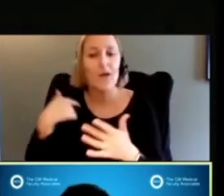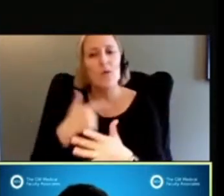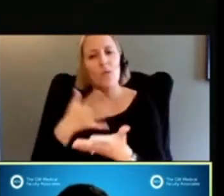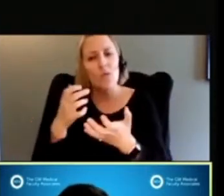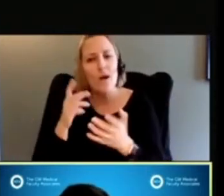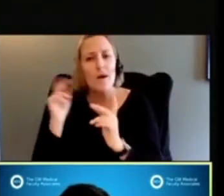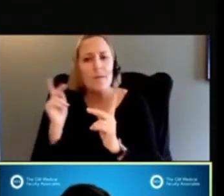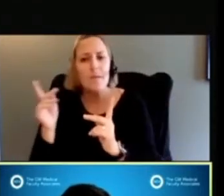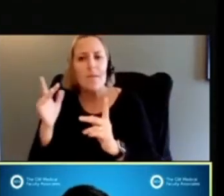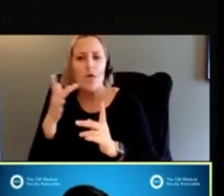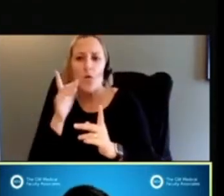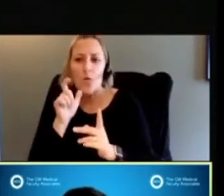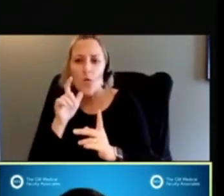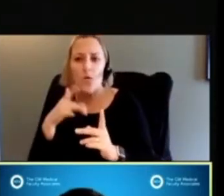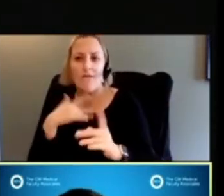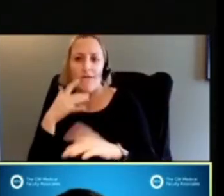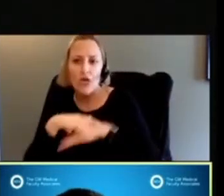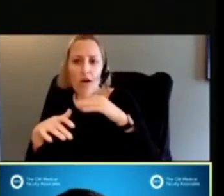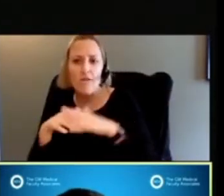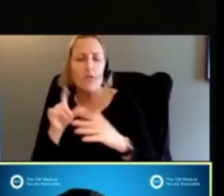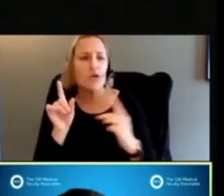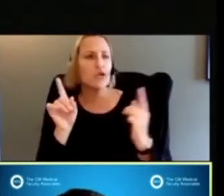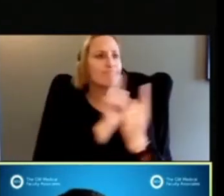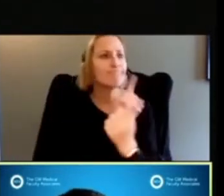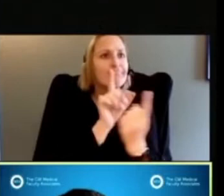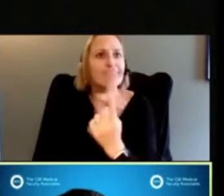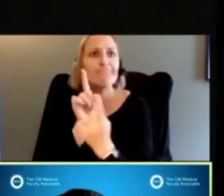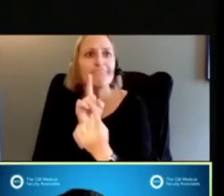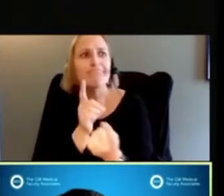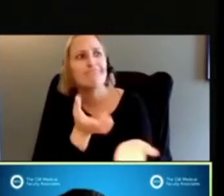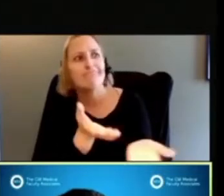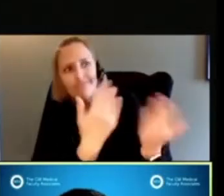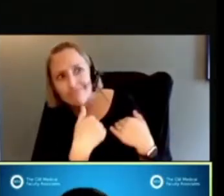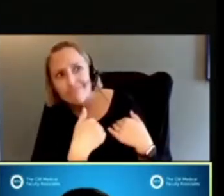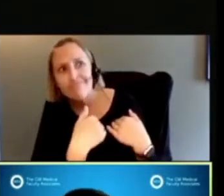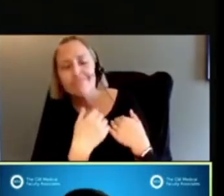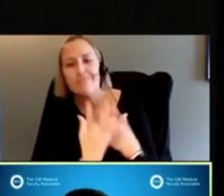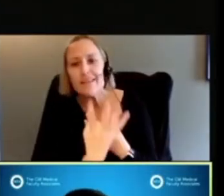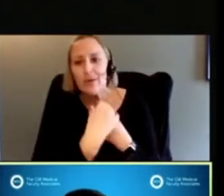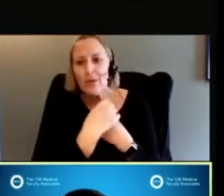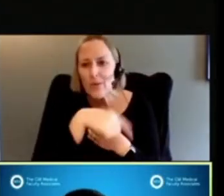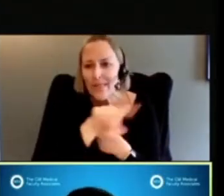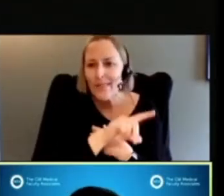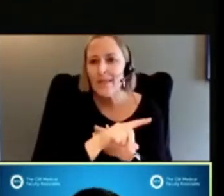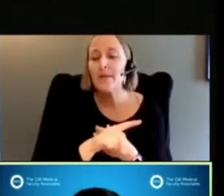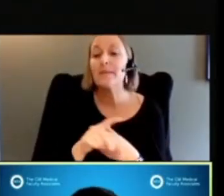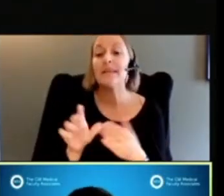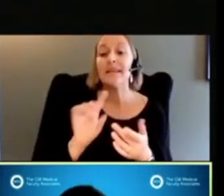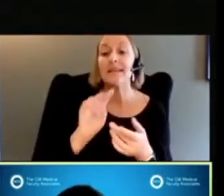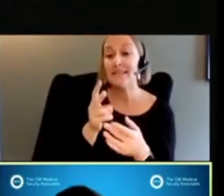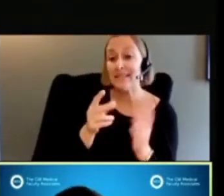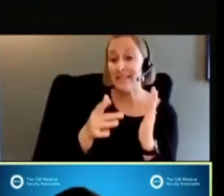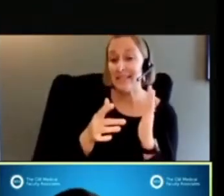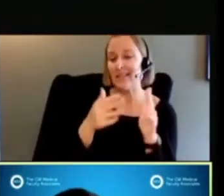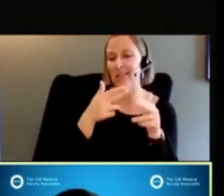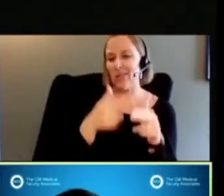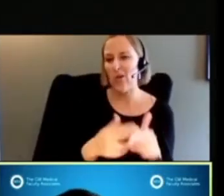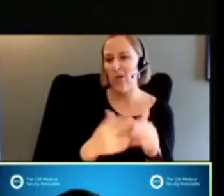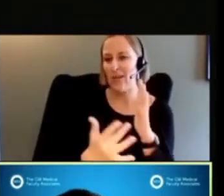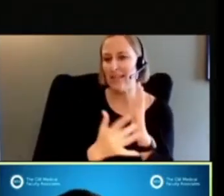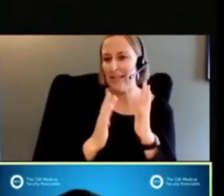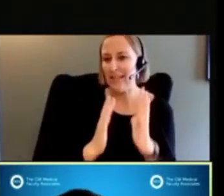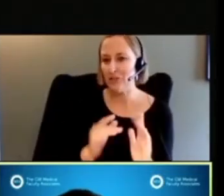talk to folks and kind of draw them in. The second was a technician. So someone, we called a technician. So someone who